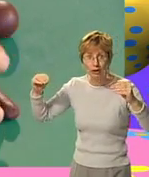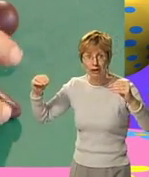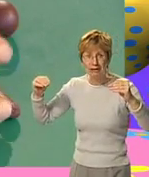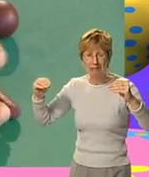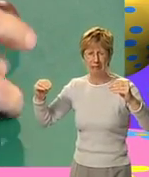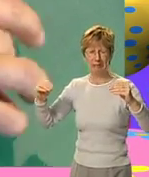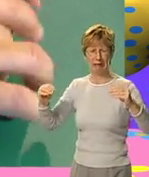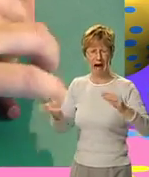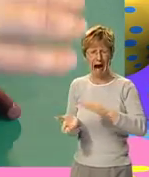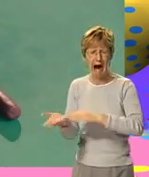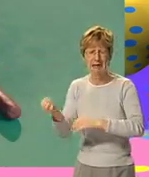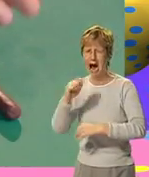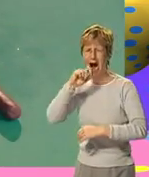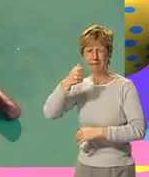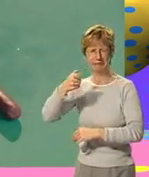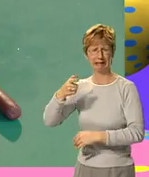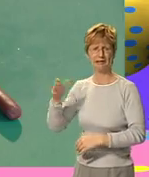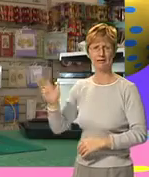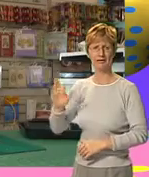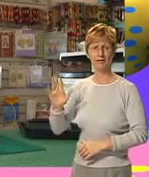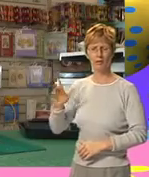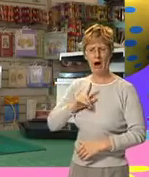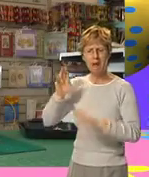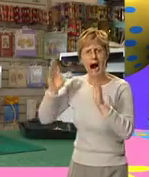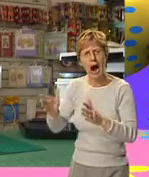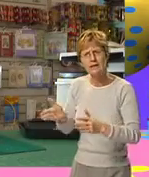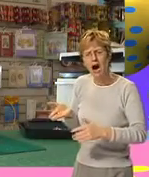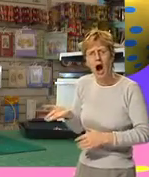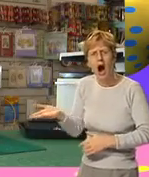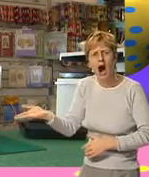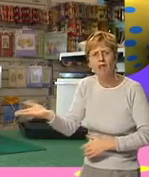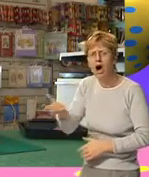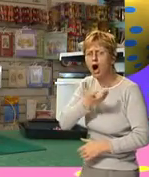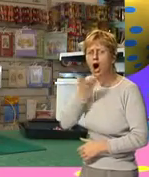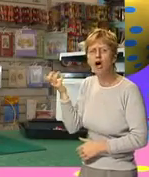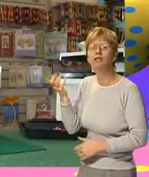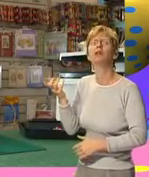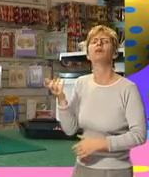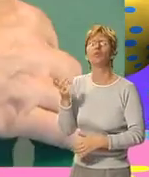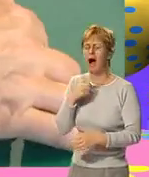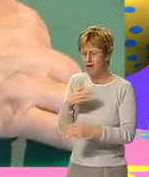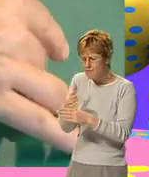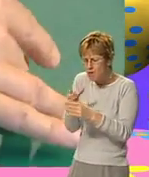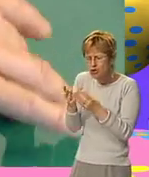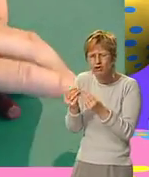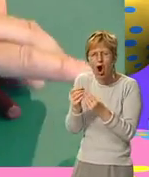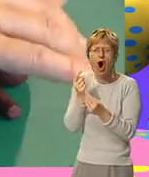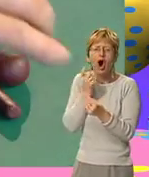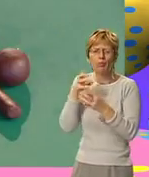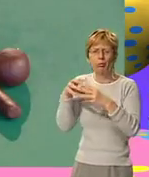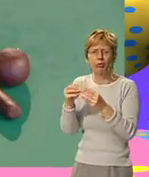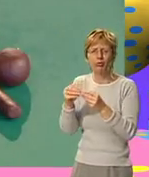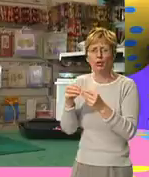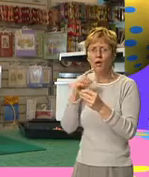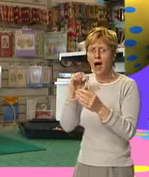tasty. Why is it baked in the oven? Well, before it's baked, it's soft and squashy. But when it's put in the oven, it